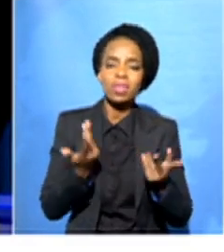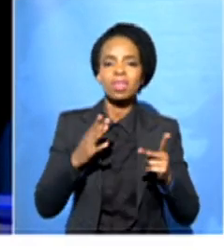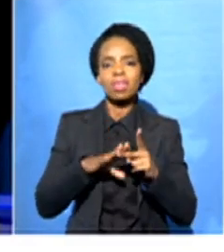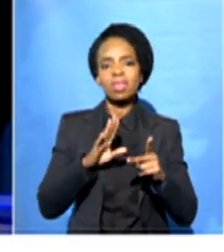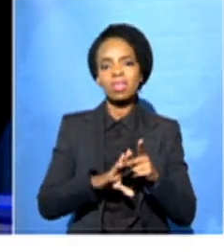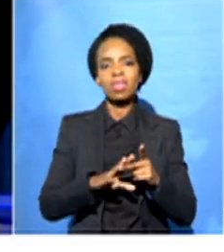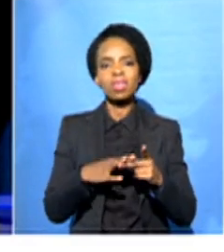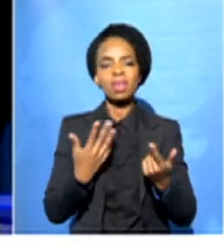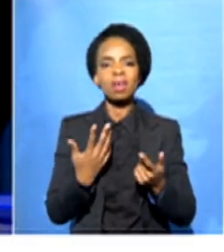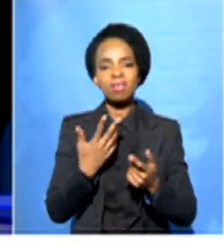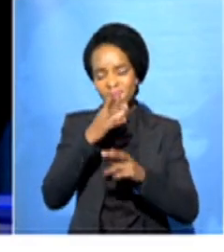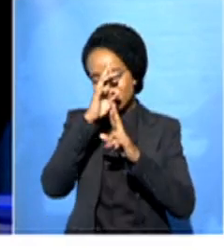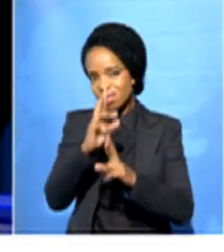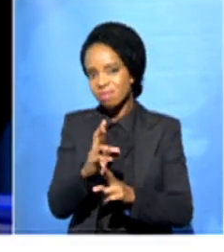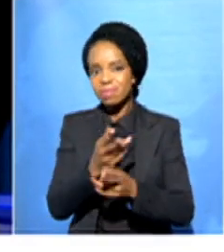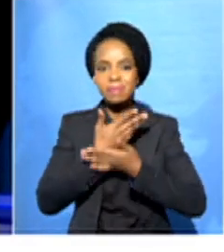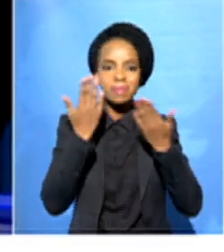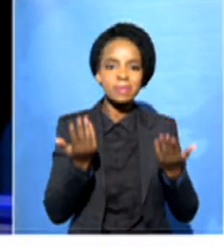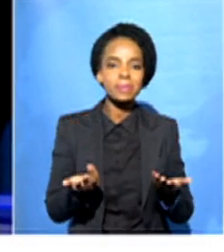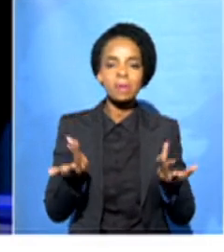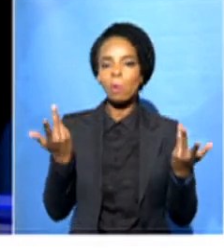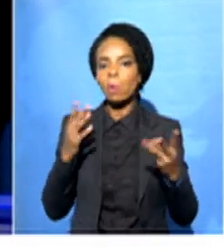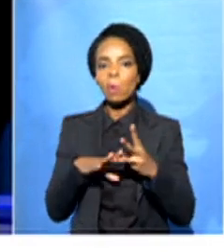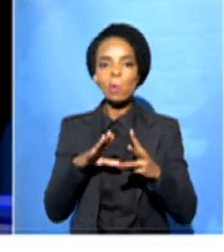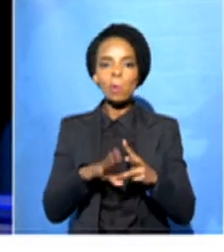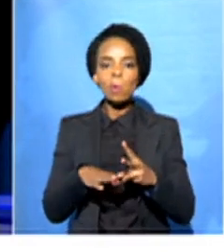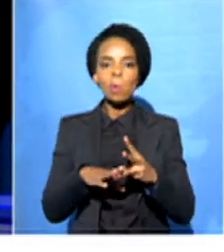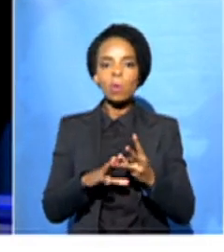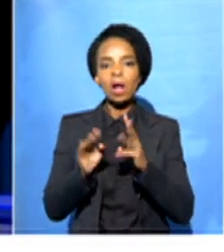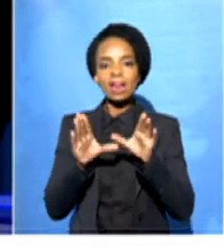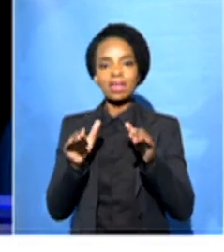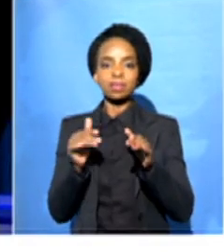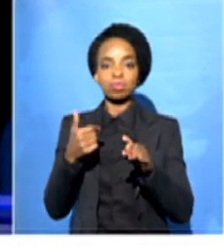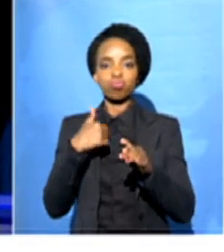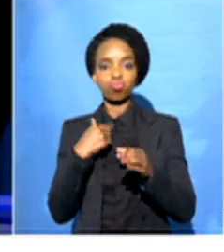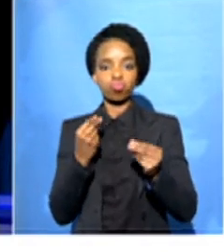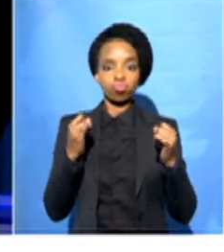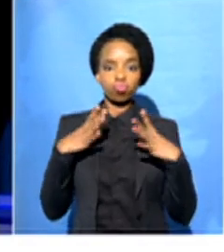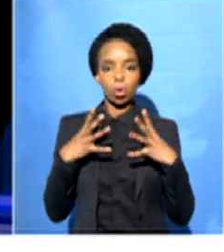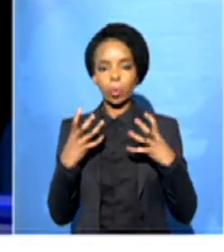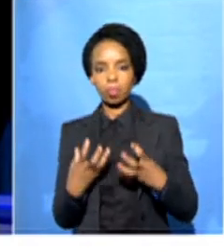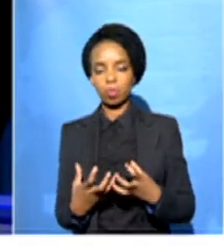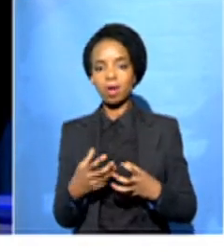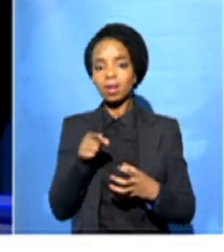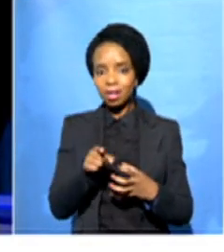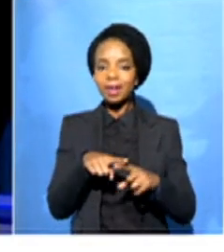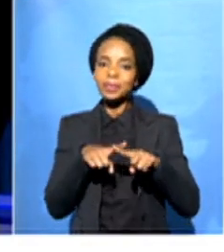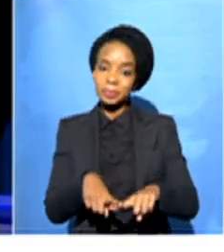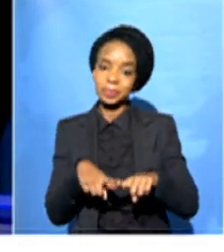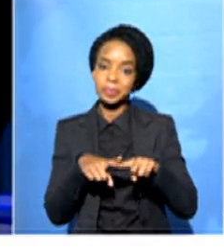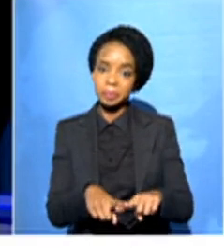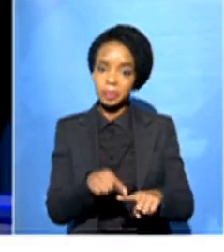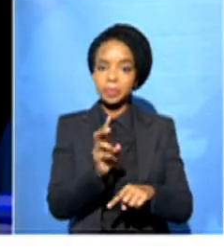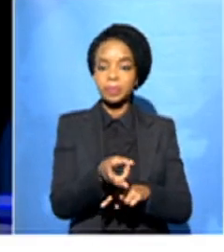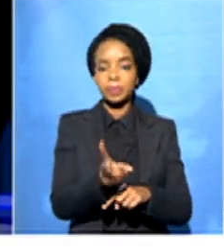are issues of class, because who goes to prison and who doesn't go to prison is another issue. In some